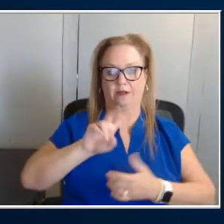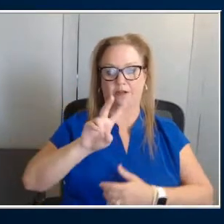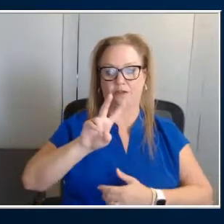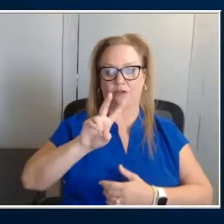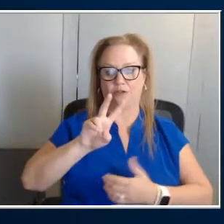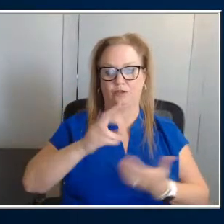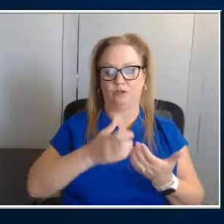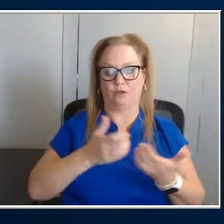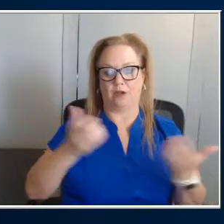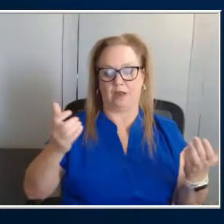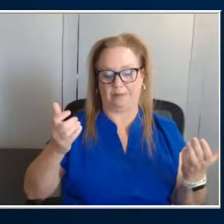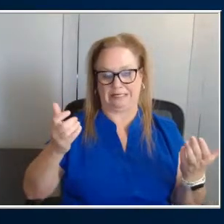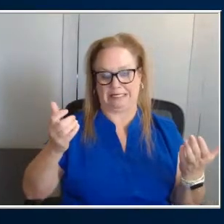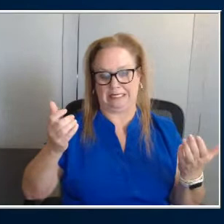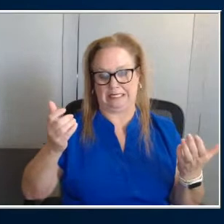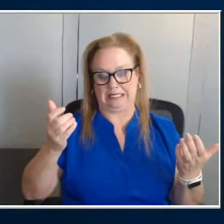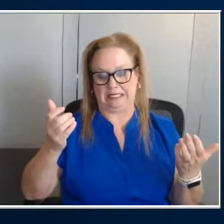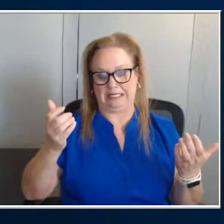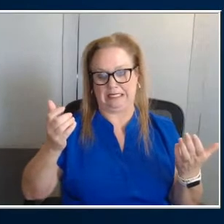opposite